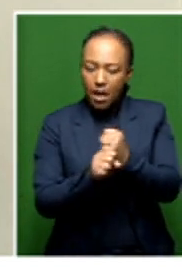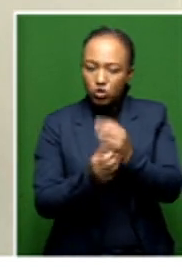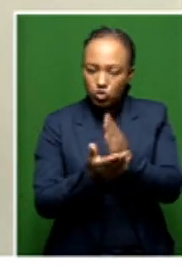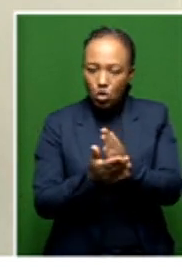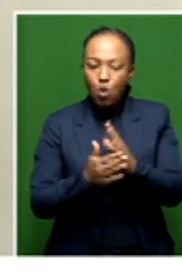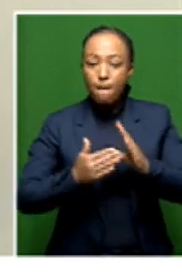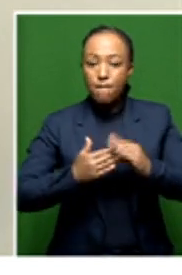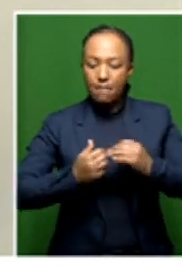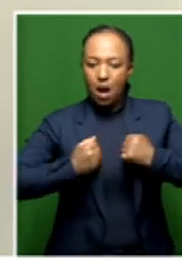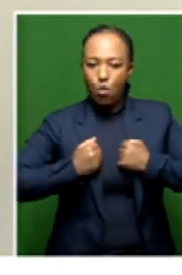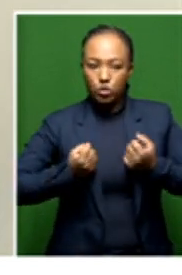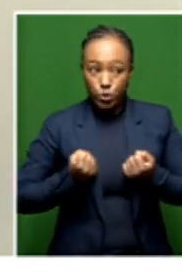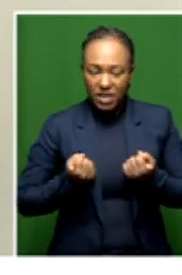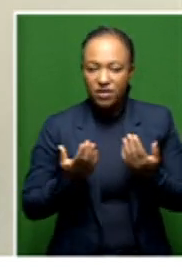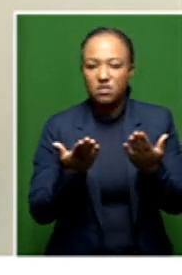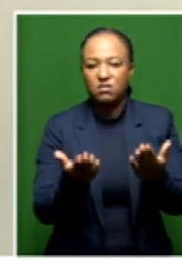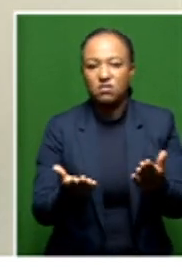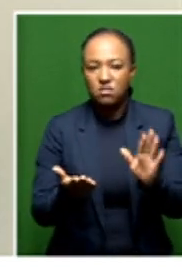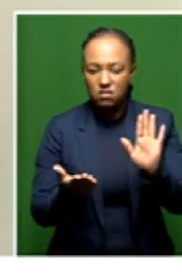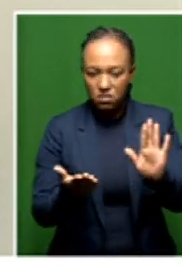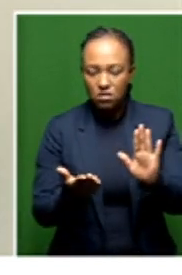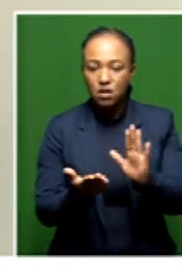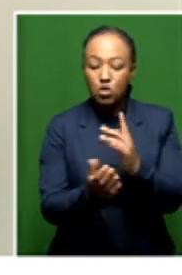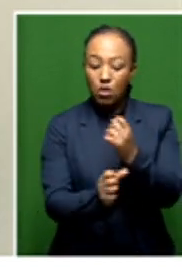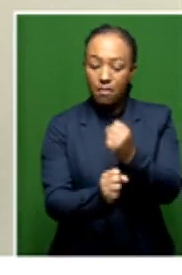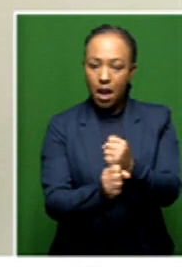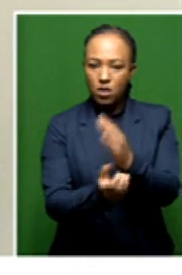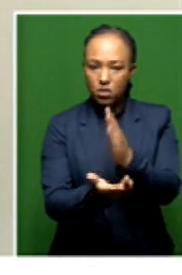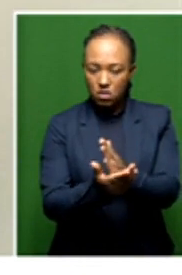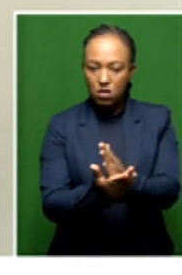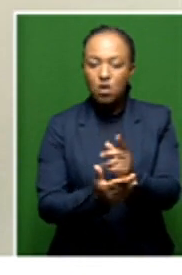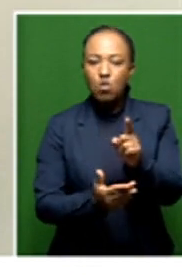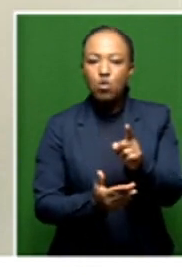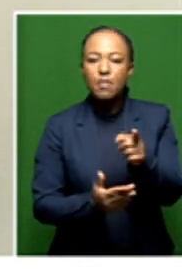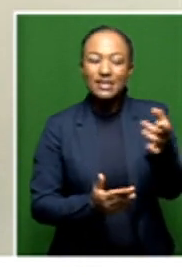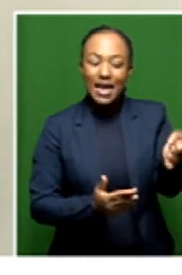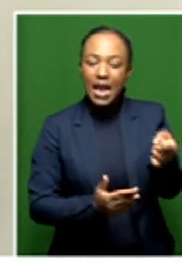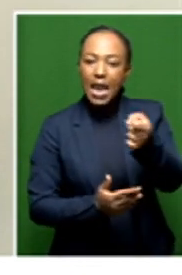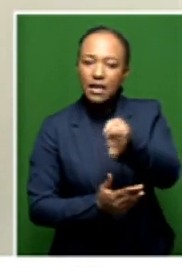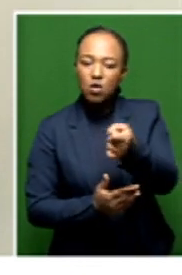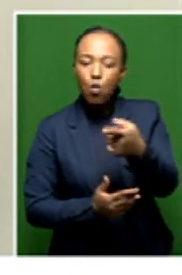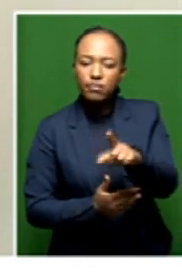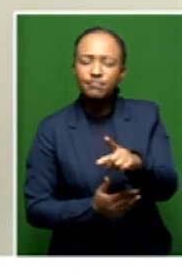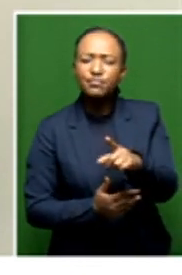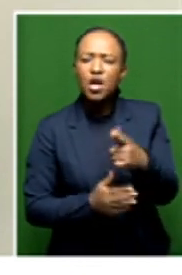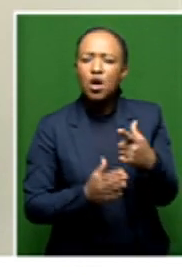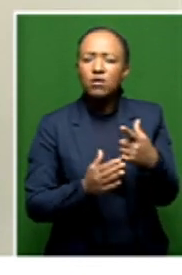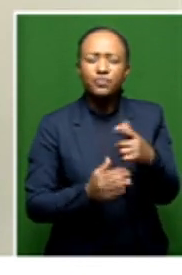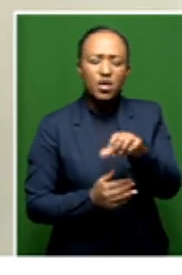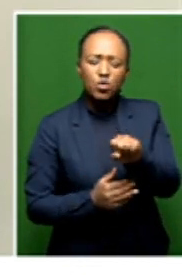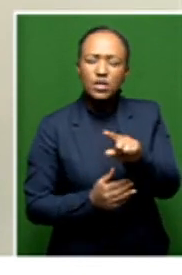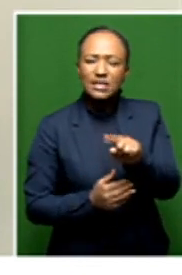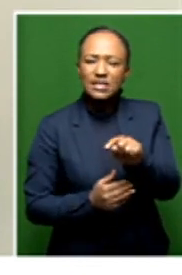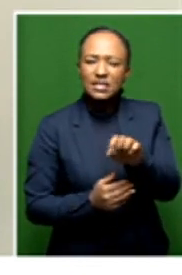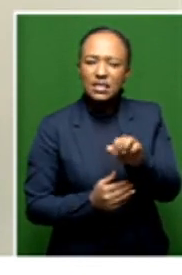members, in ensuring that we also elect capable shop stewards that understand their